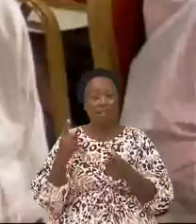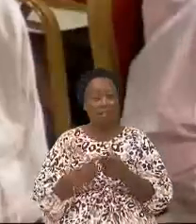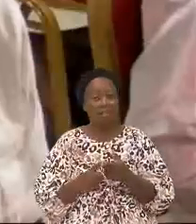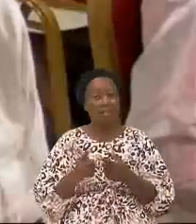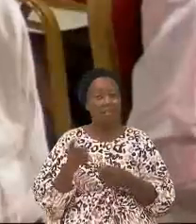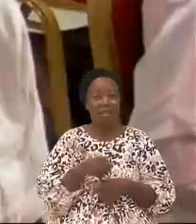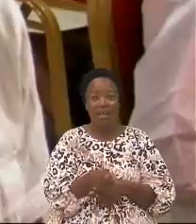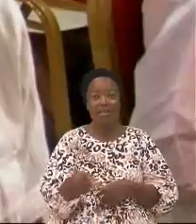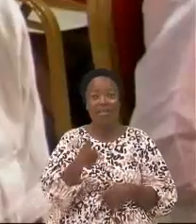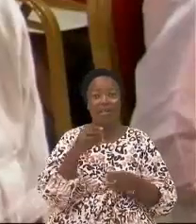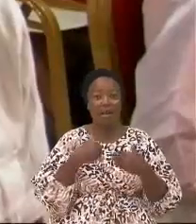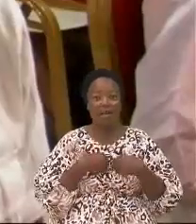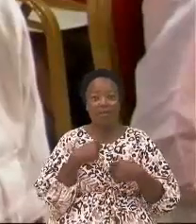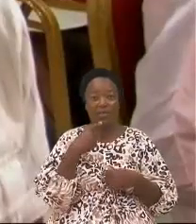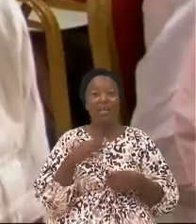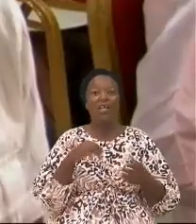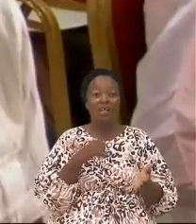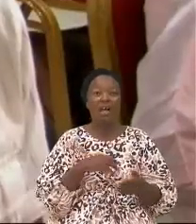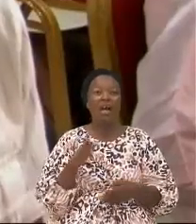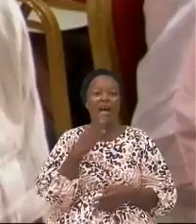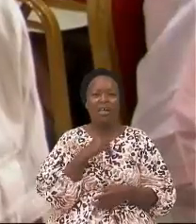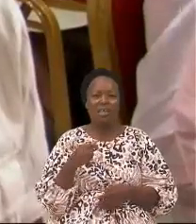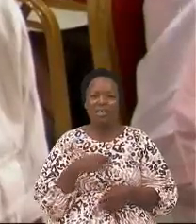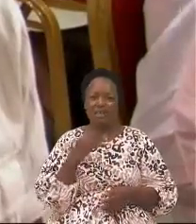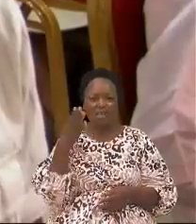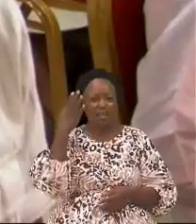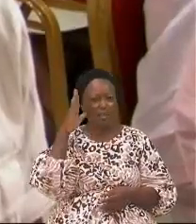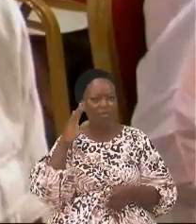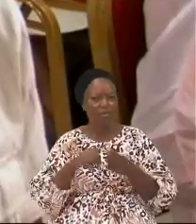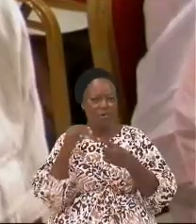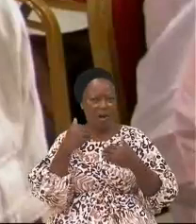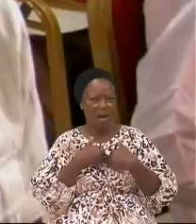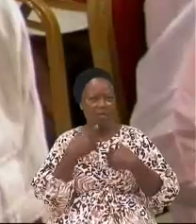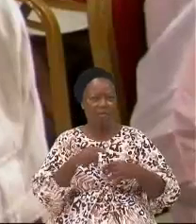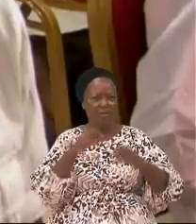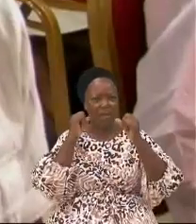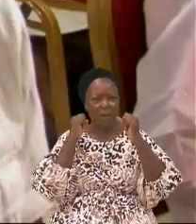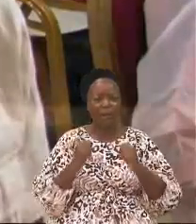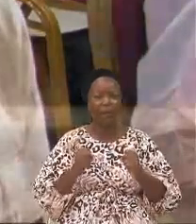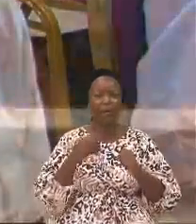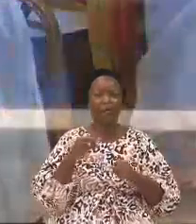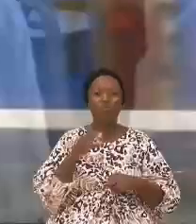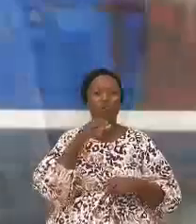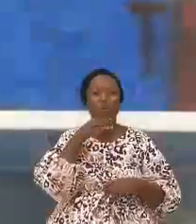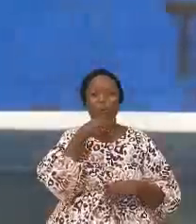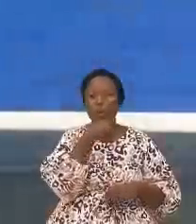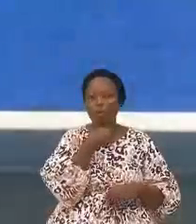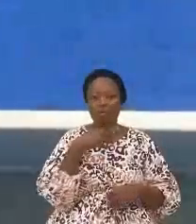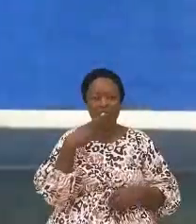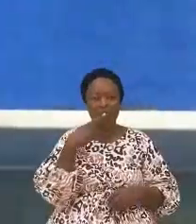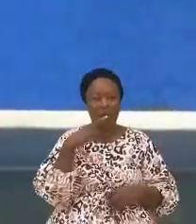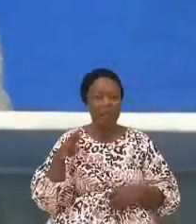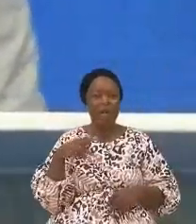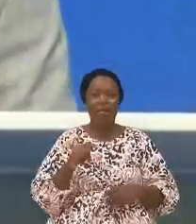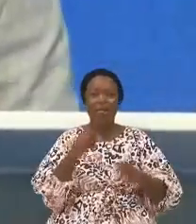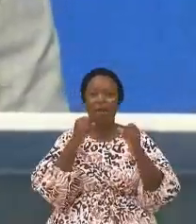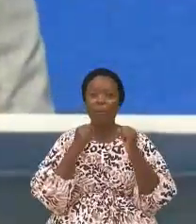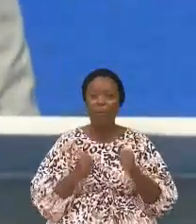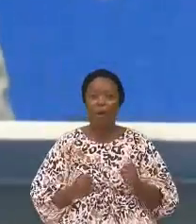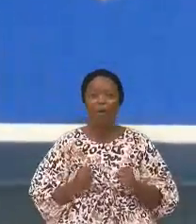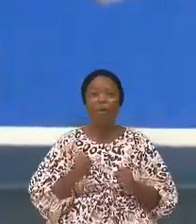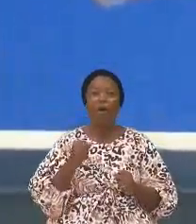know that law. And then they have said, and they seem to have the power of